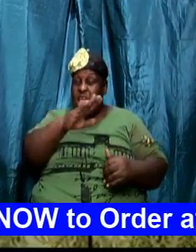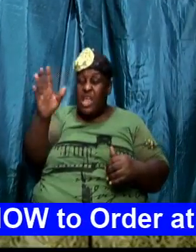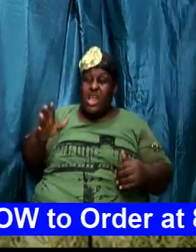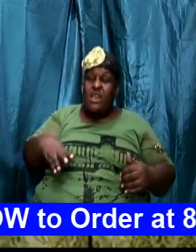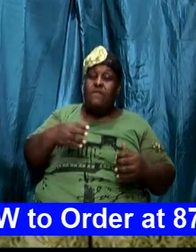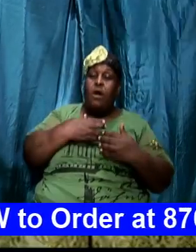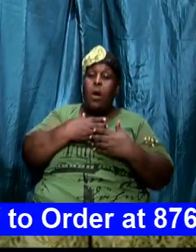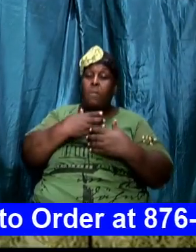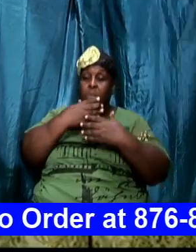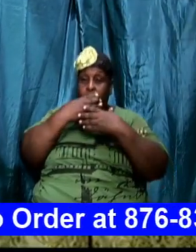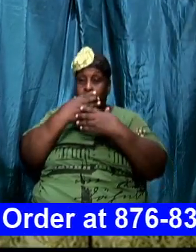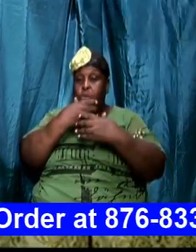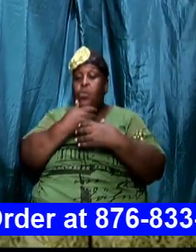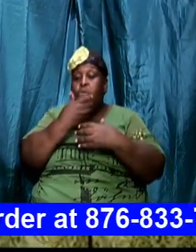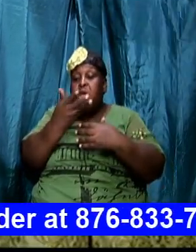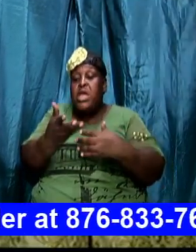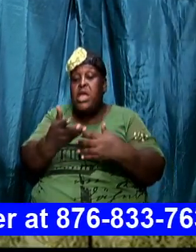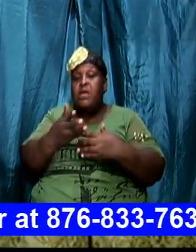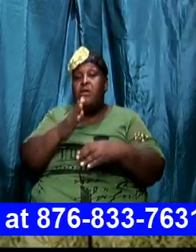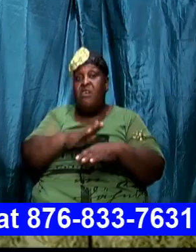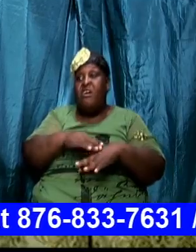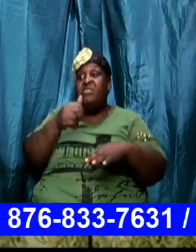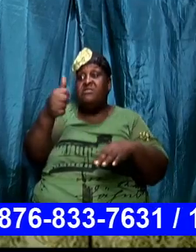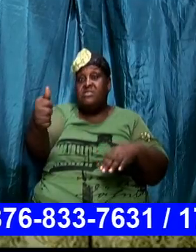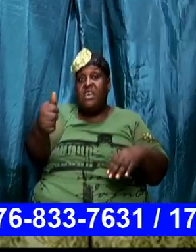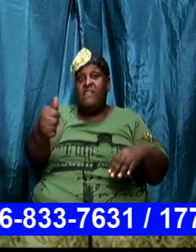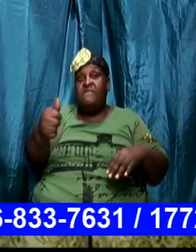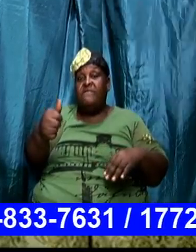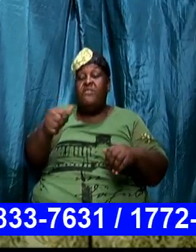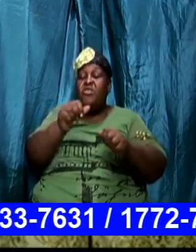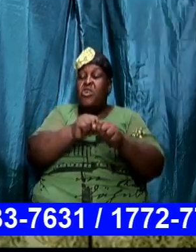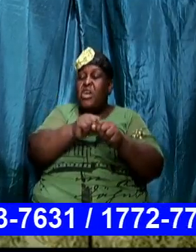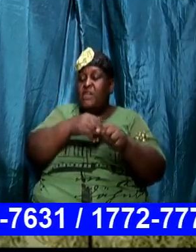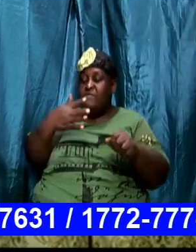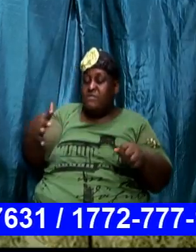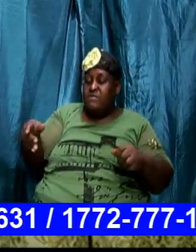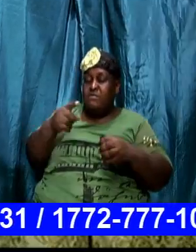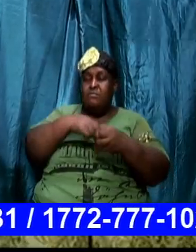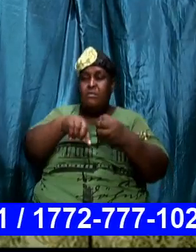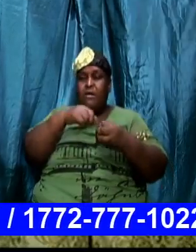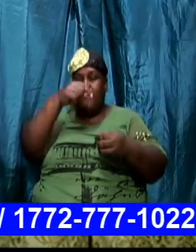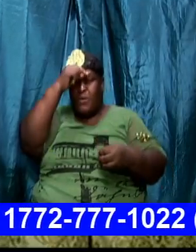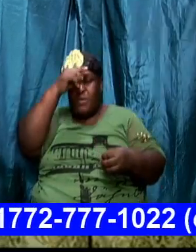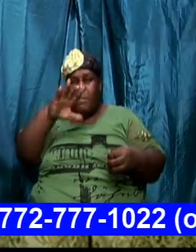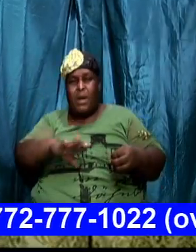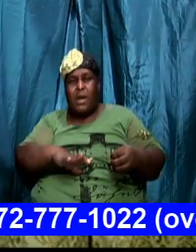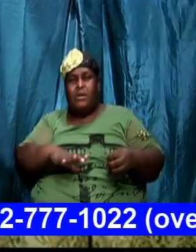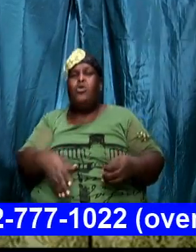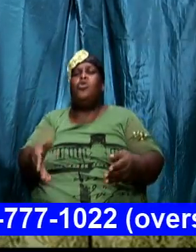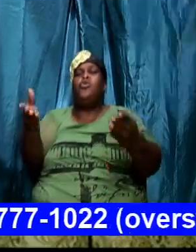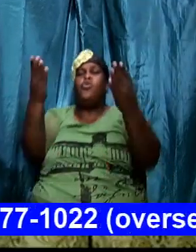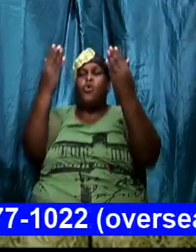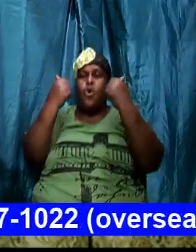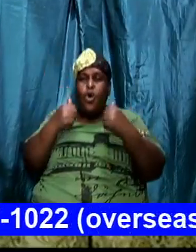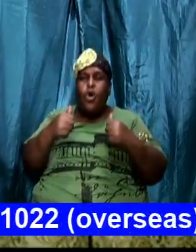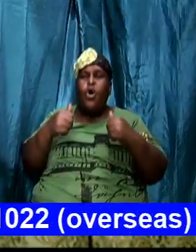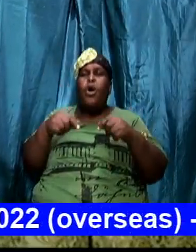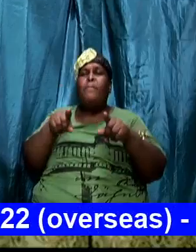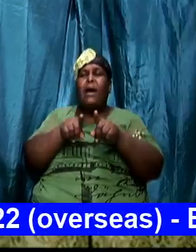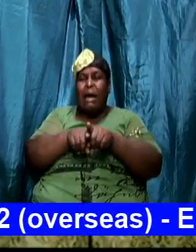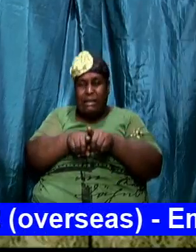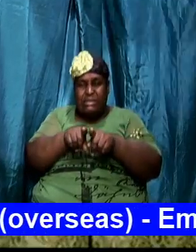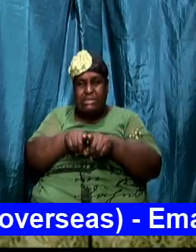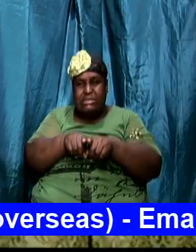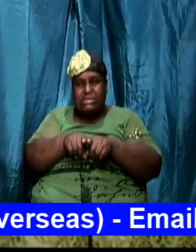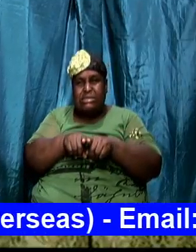own accord. Everything about man came as a